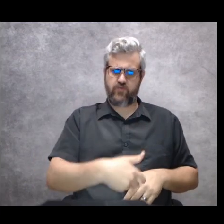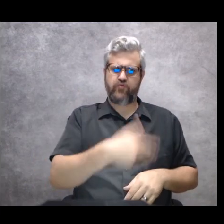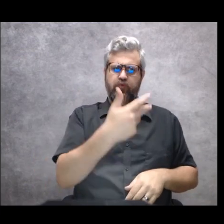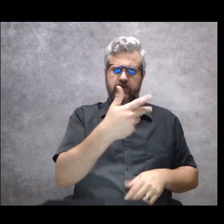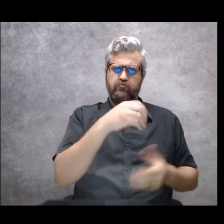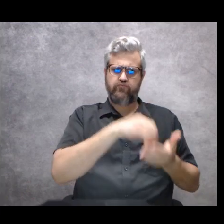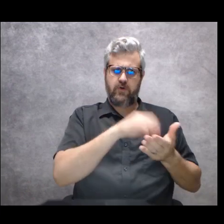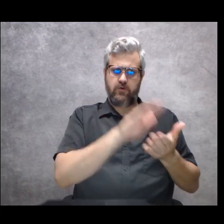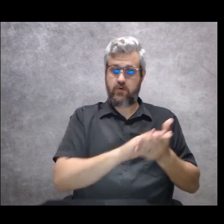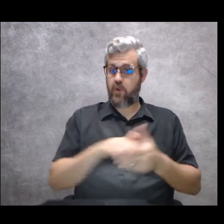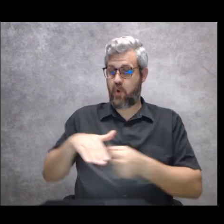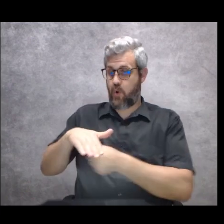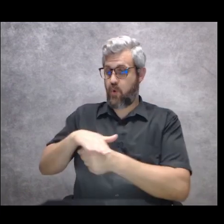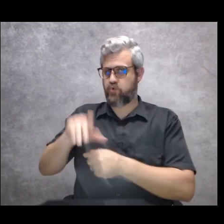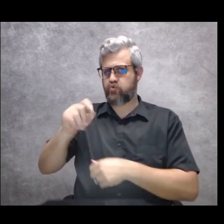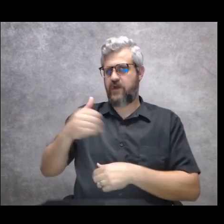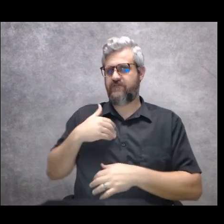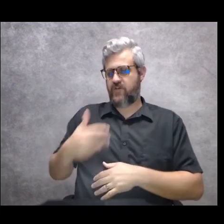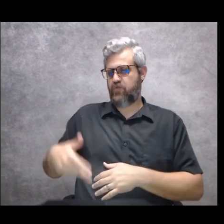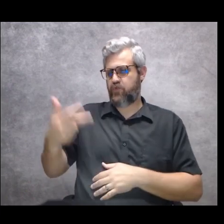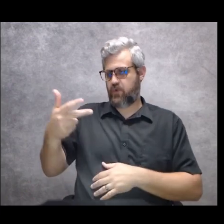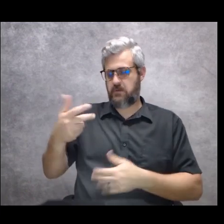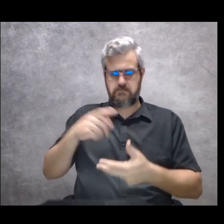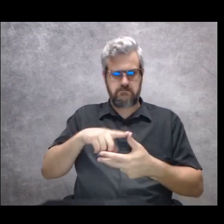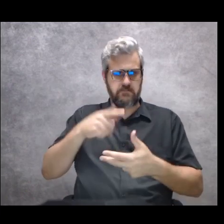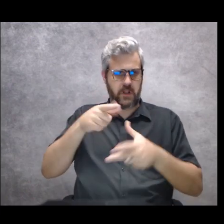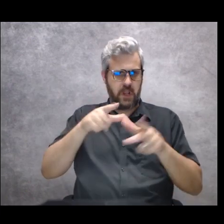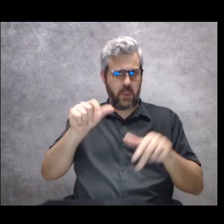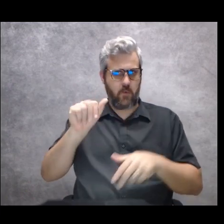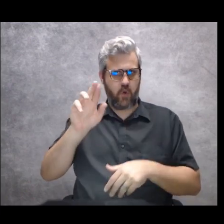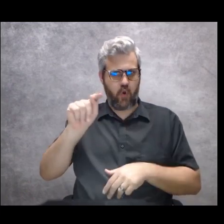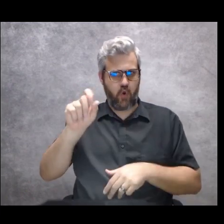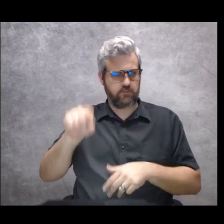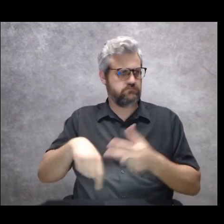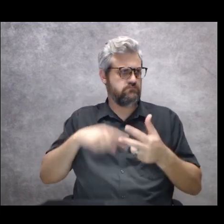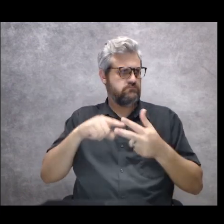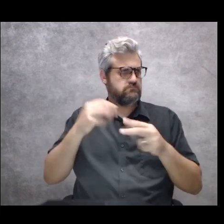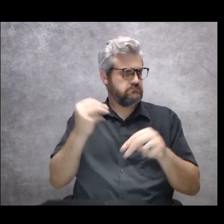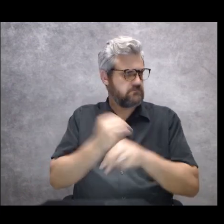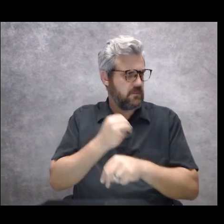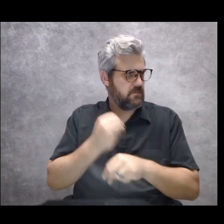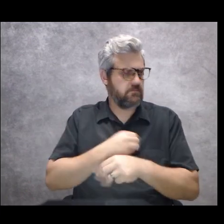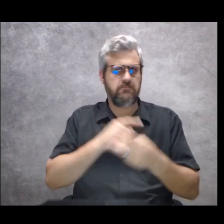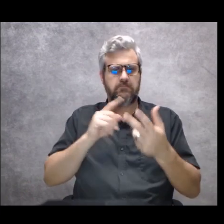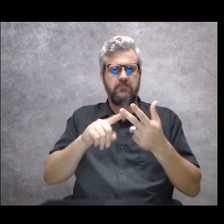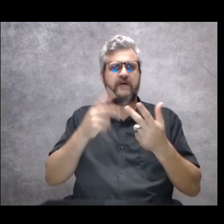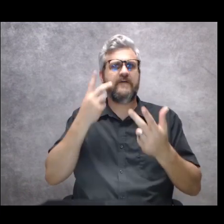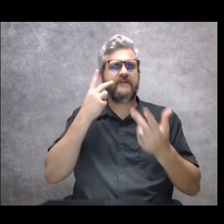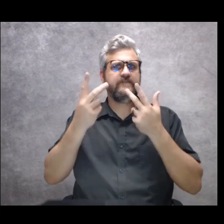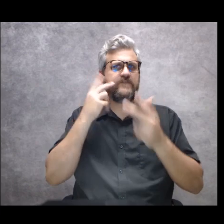might have a language arts, a math, and a visual performing arts record on the state report.